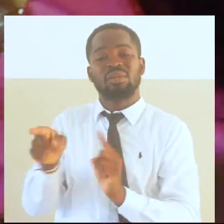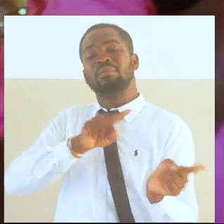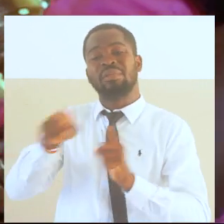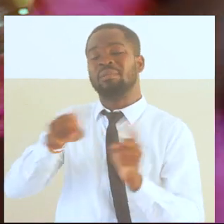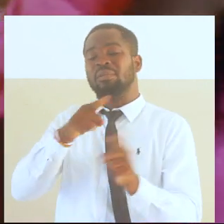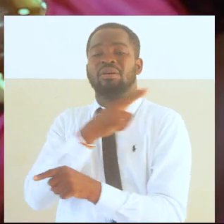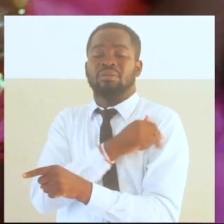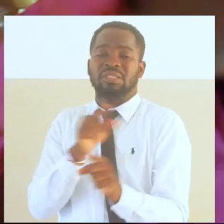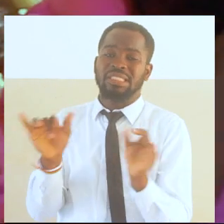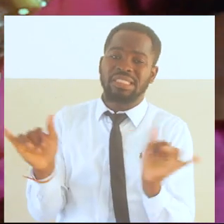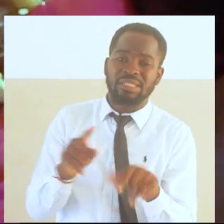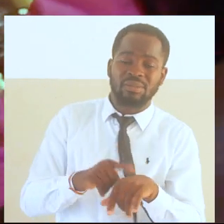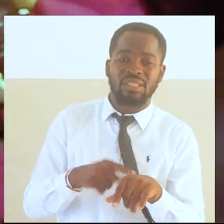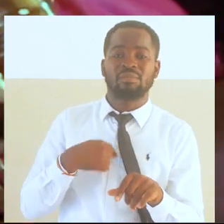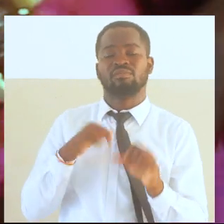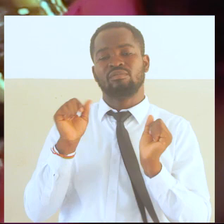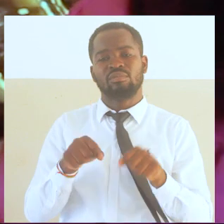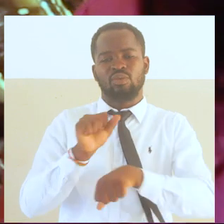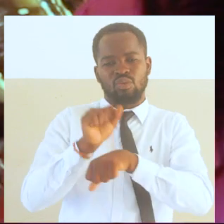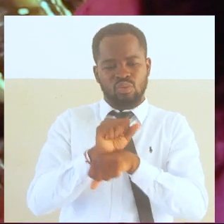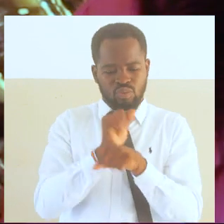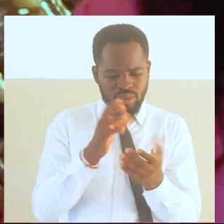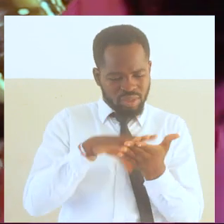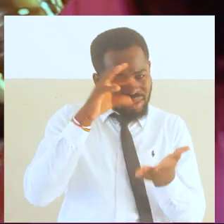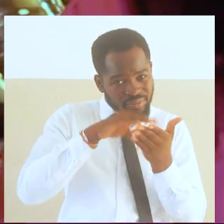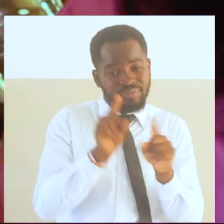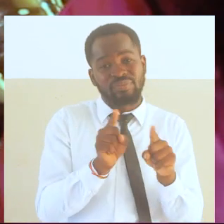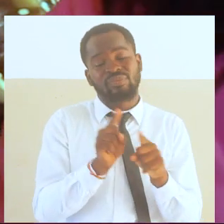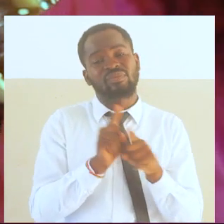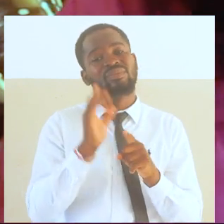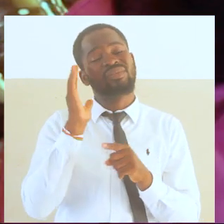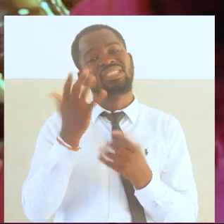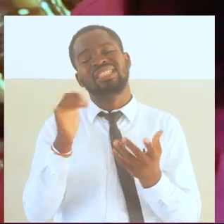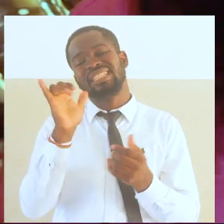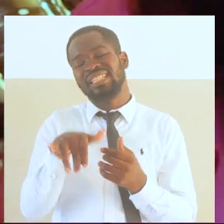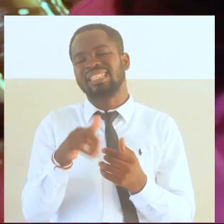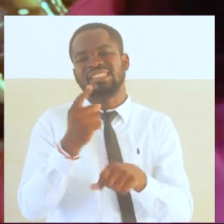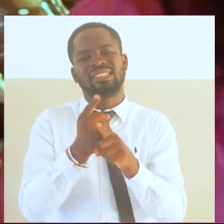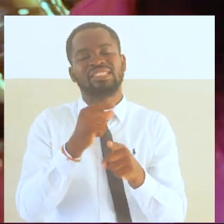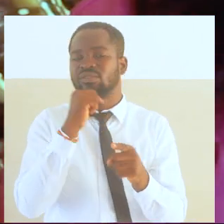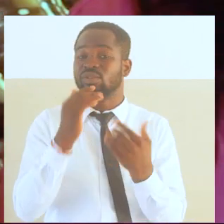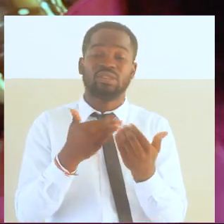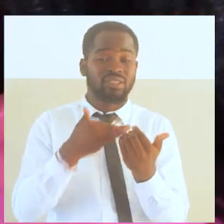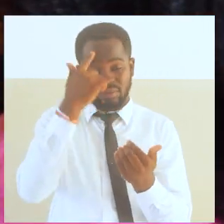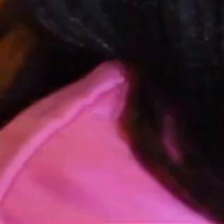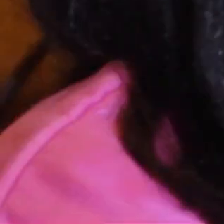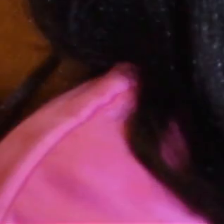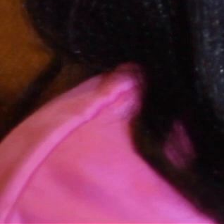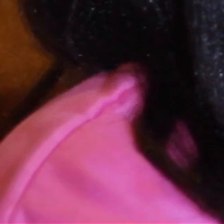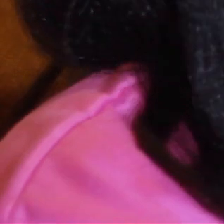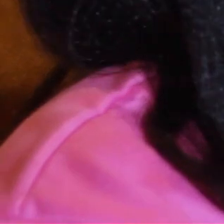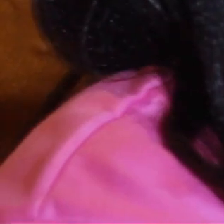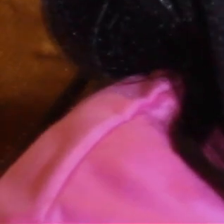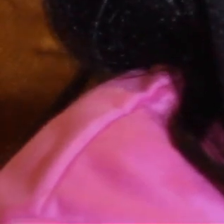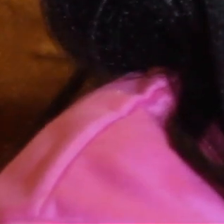I just wanted to end it all, because it was too much. It was just too much,